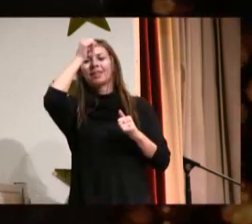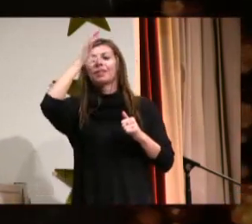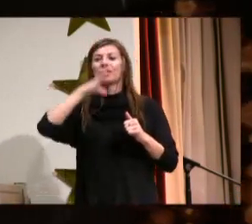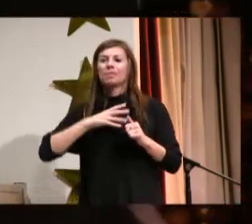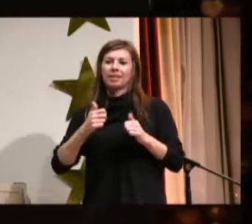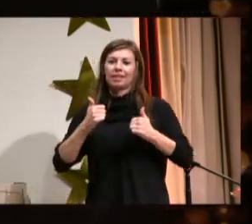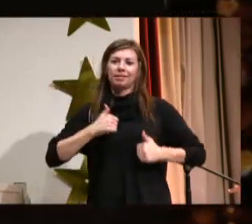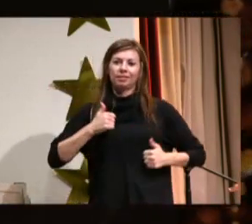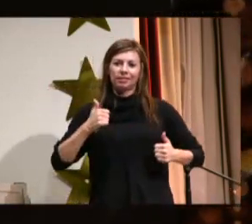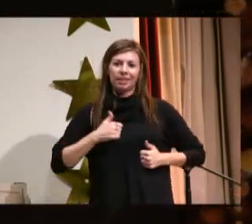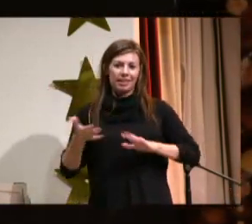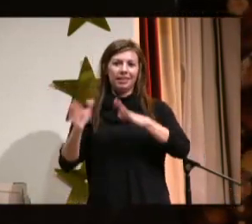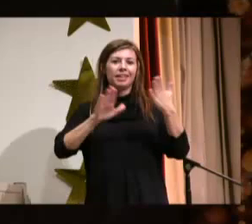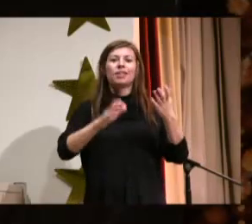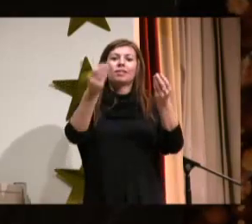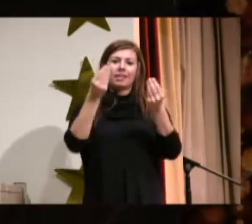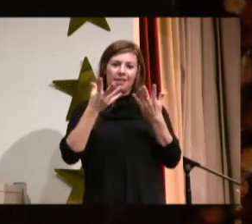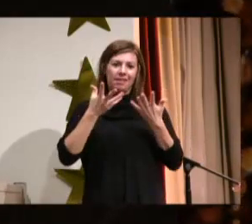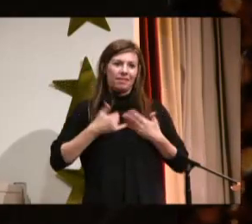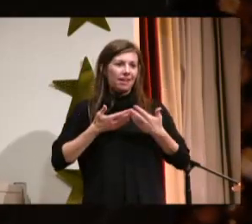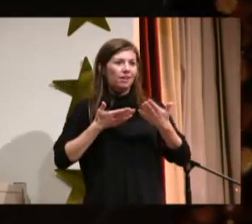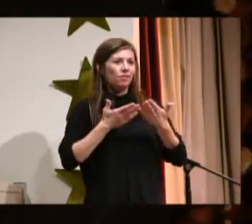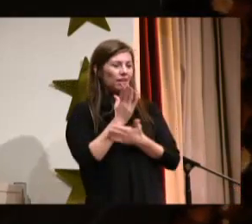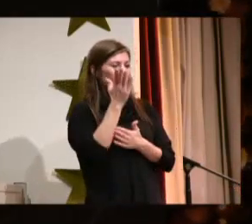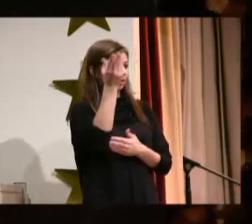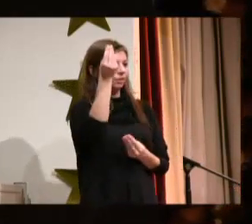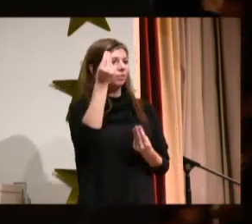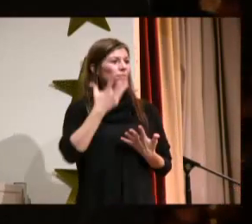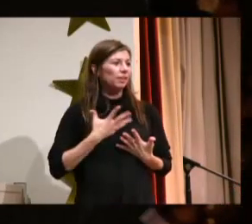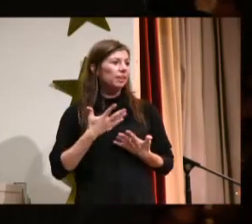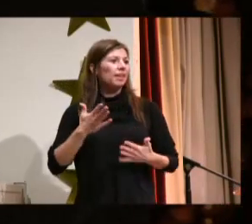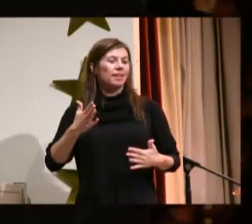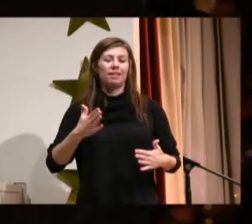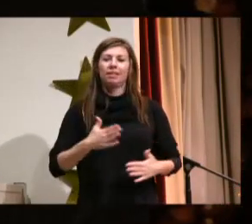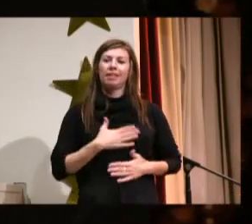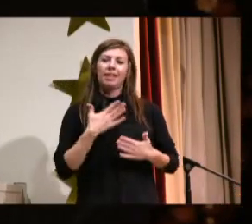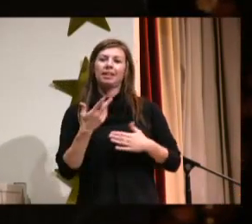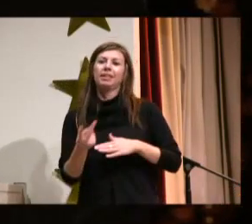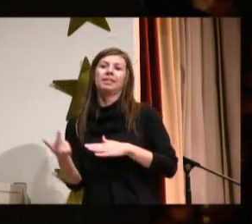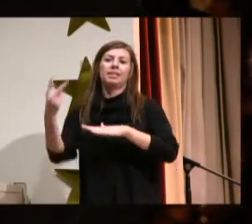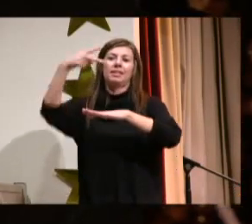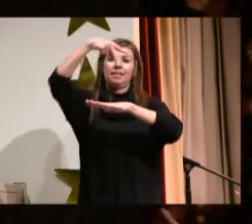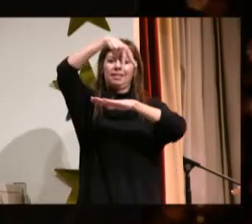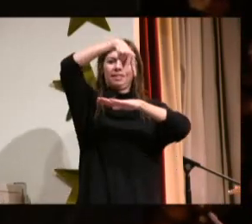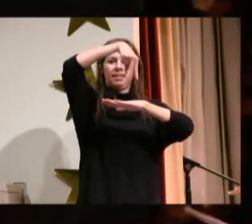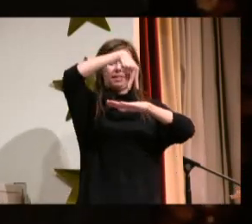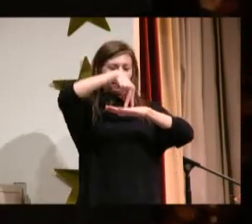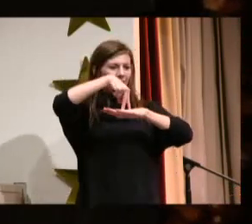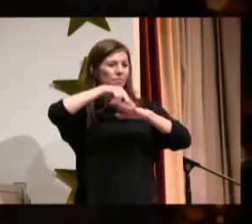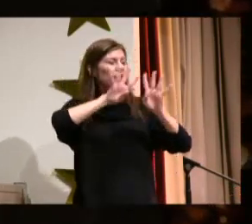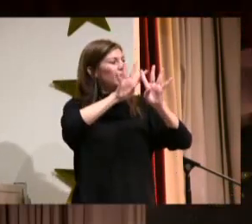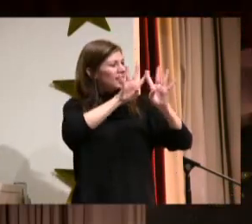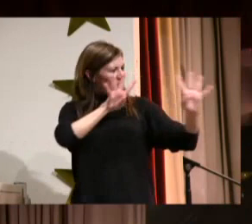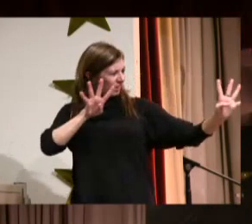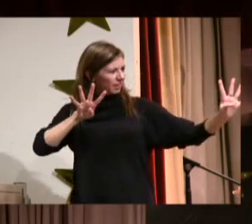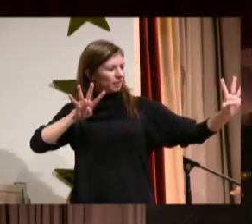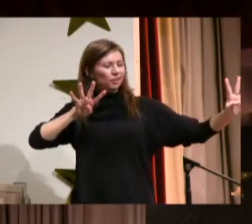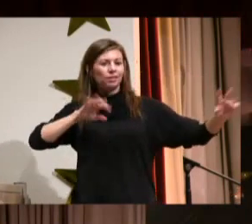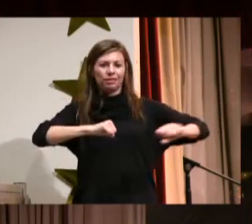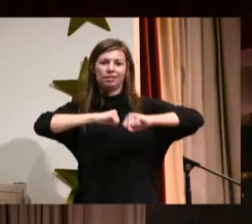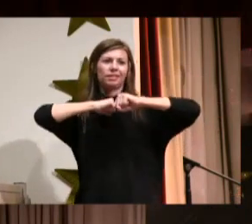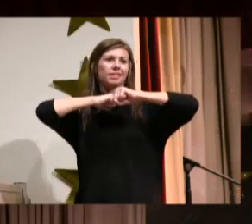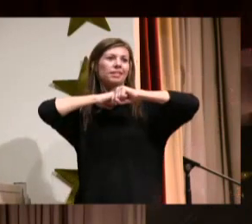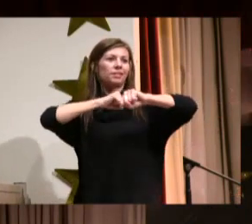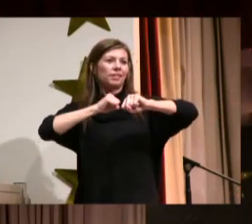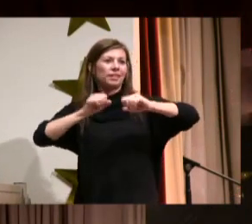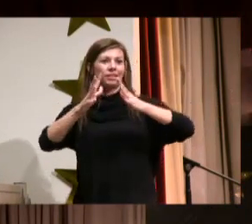forget the man who died, who gave the right to me. And I'd gladly stand up next to